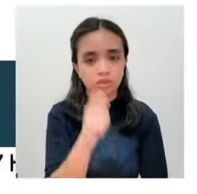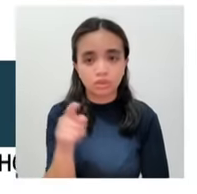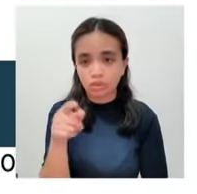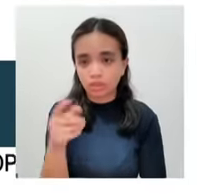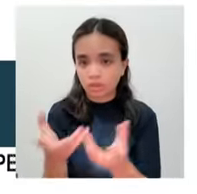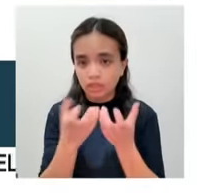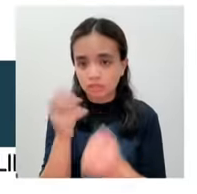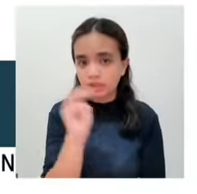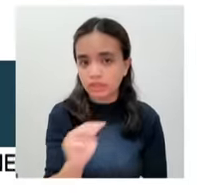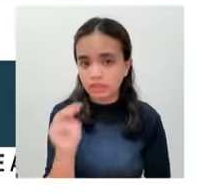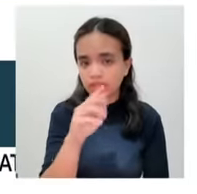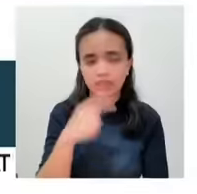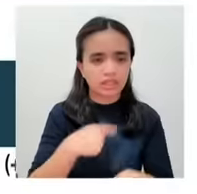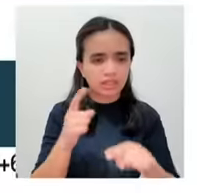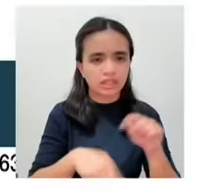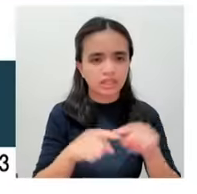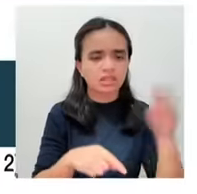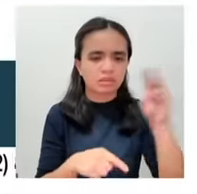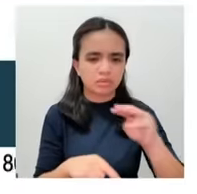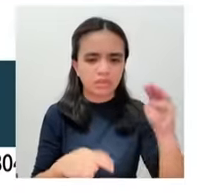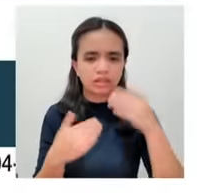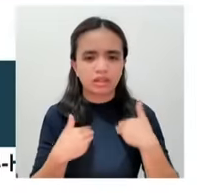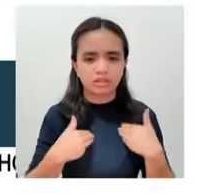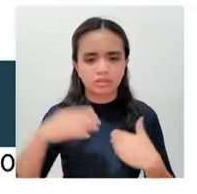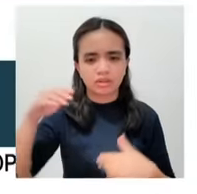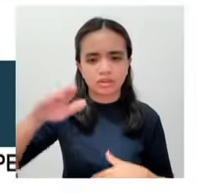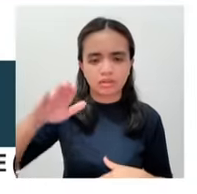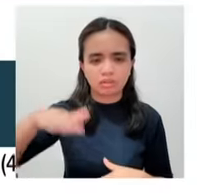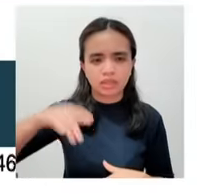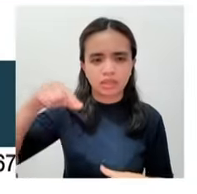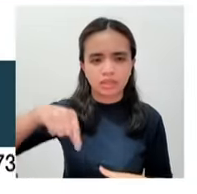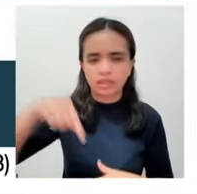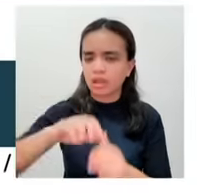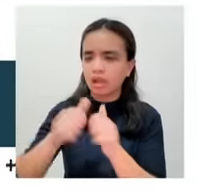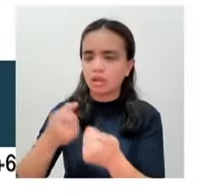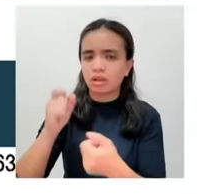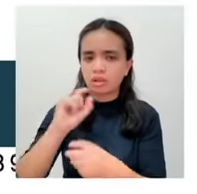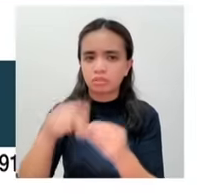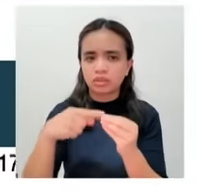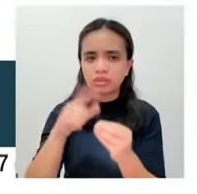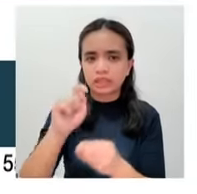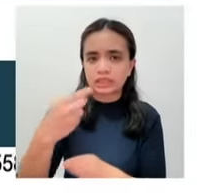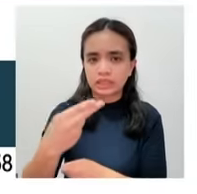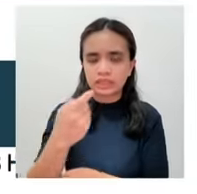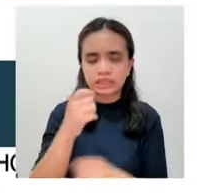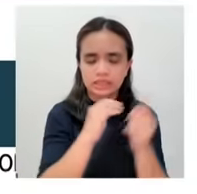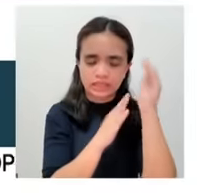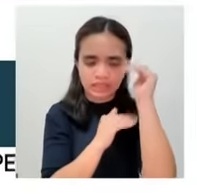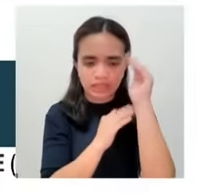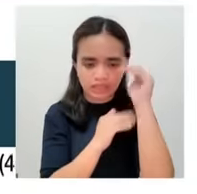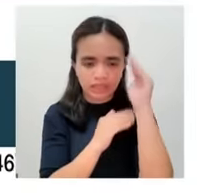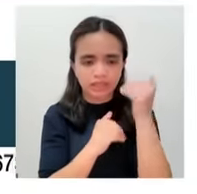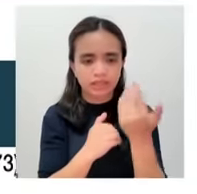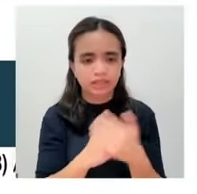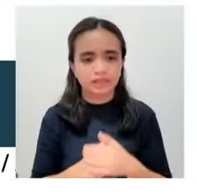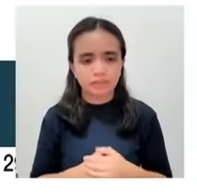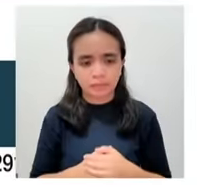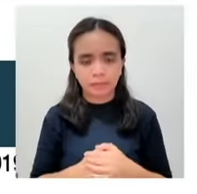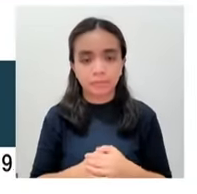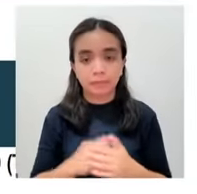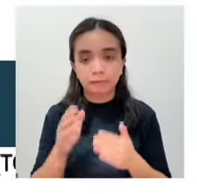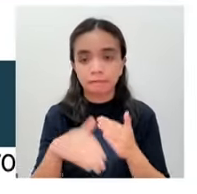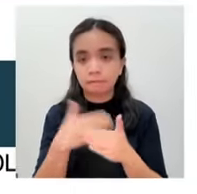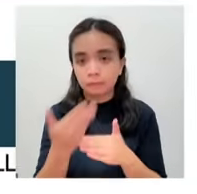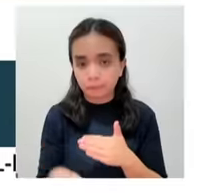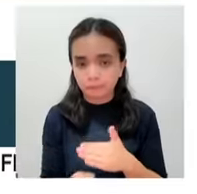Monday? Monday may batang kya po. Ako eh, what about Thursday? Sana Dune 2. Tapos,